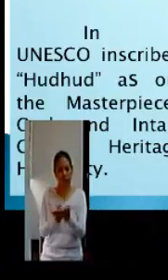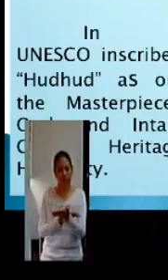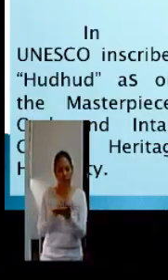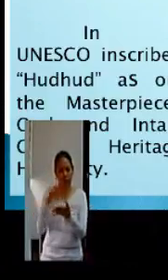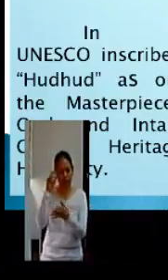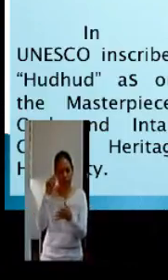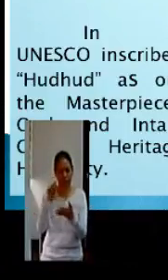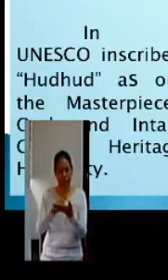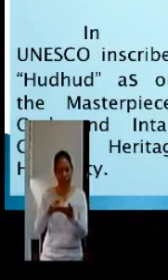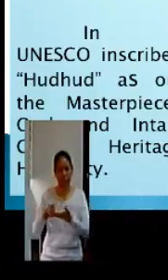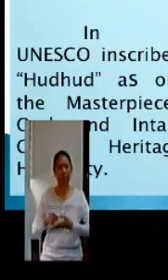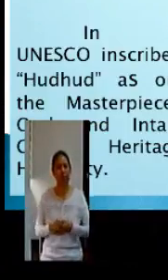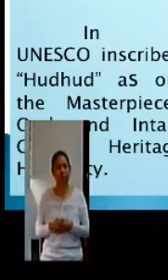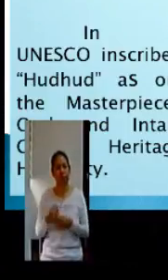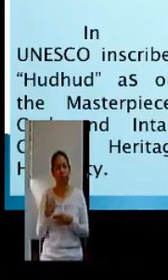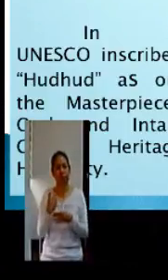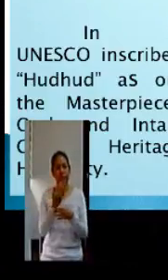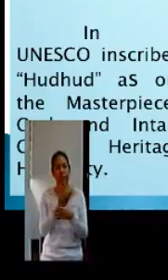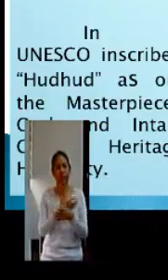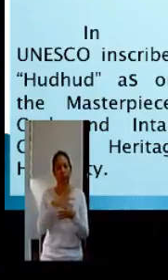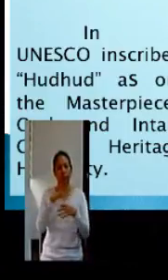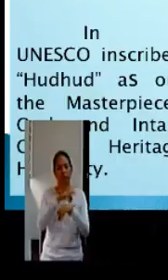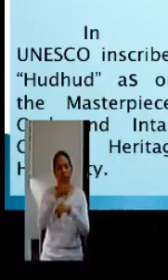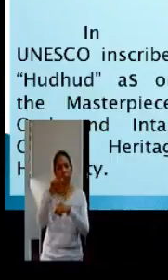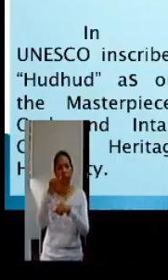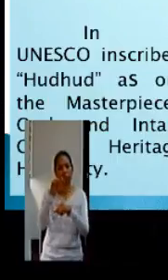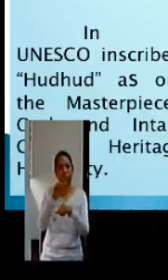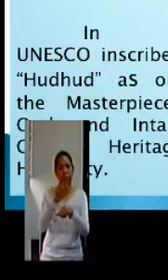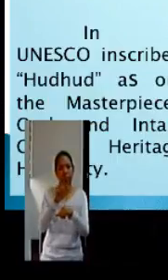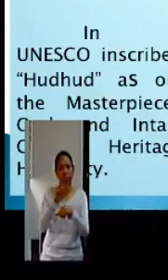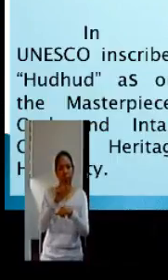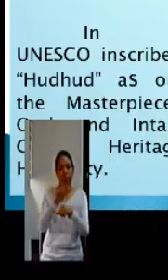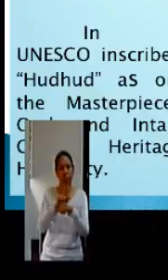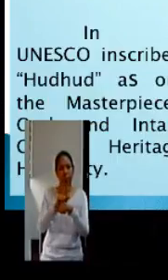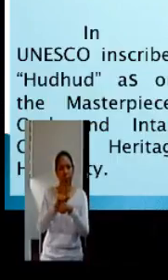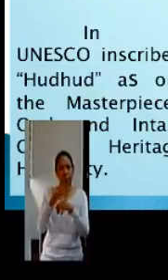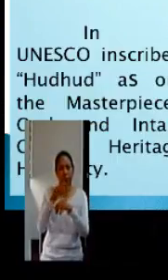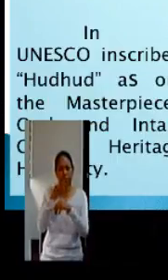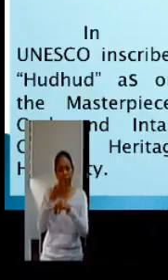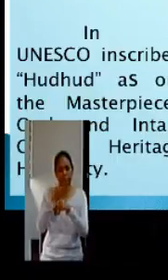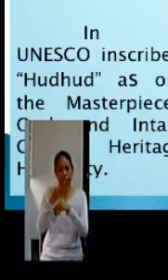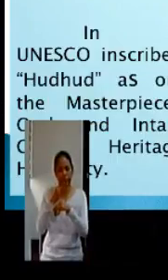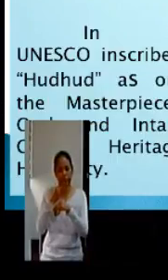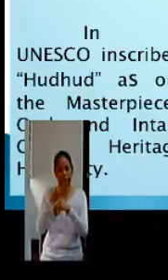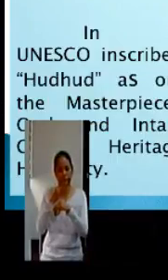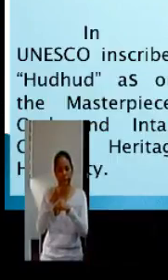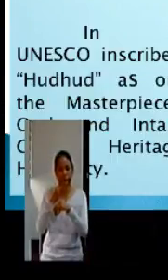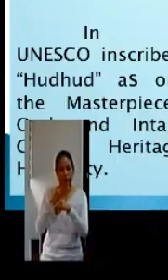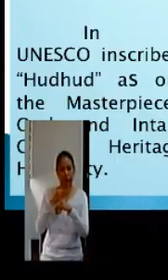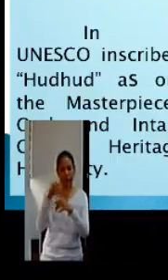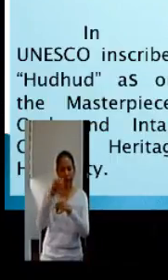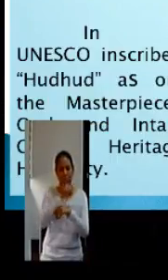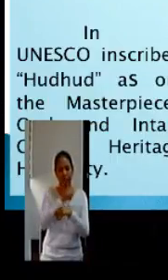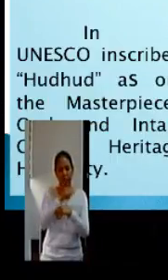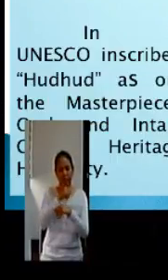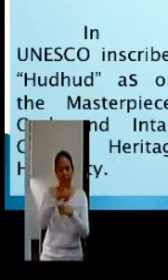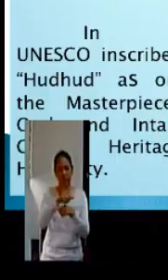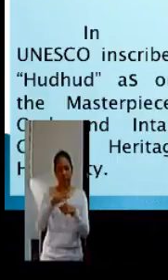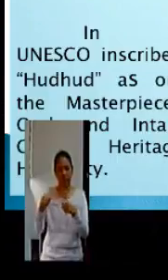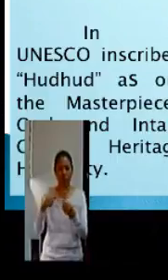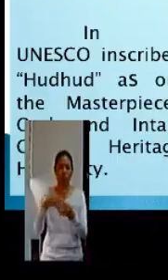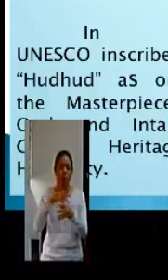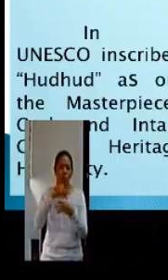important agricultural heritage system according to the Food and Agriculture Organization, the only GS